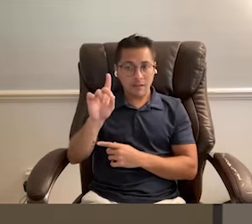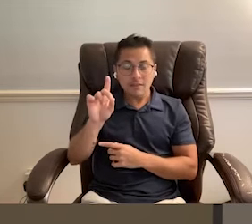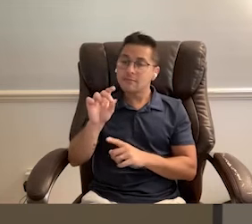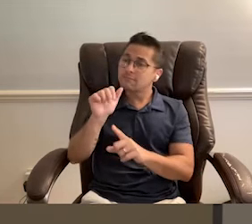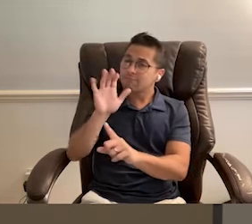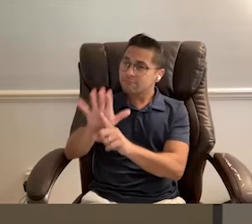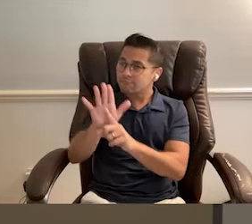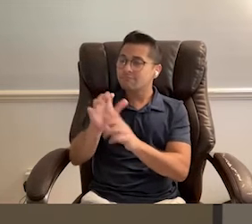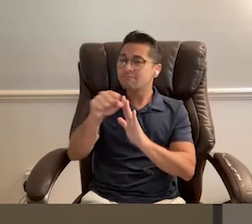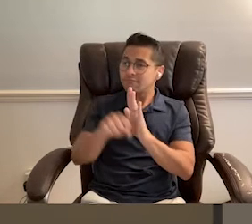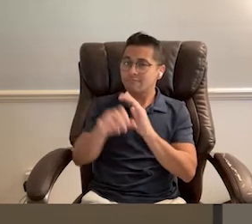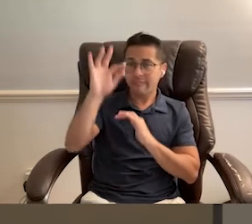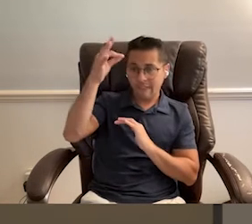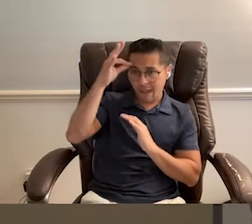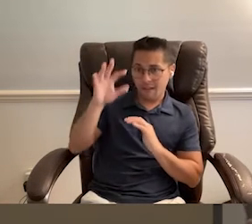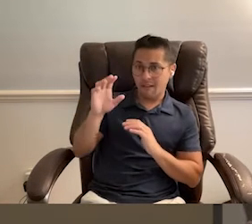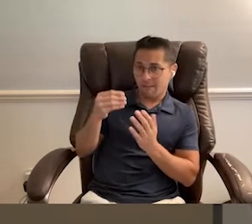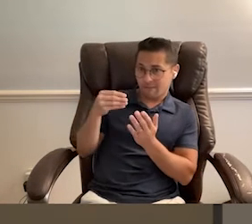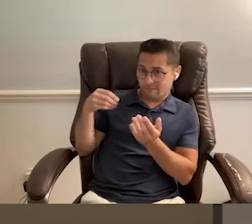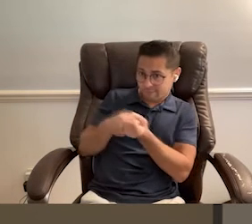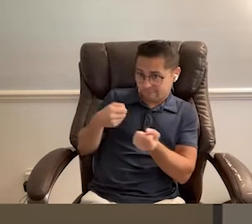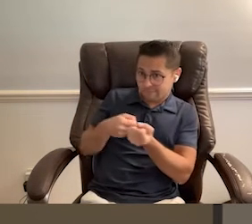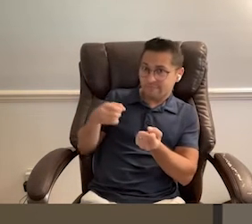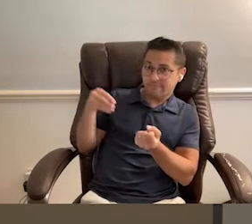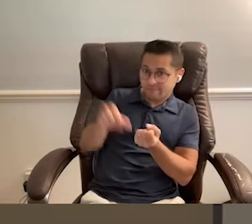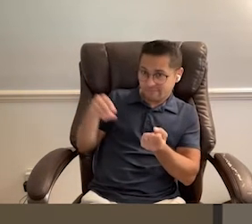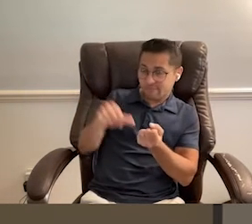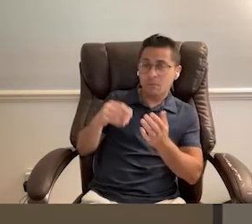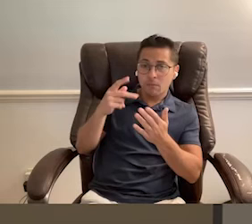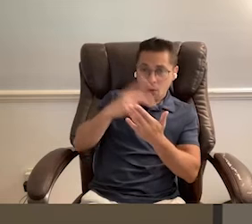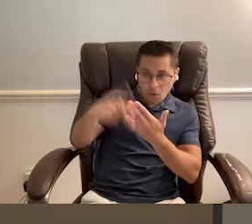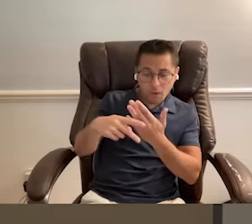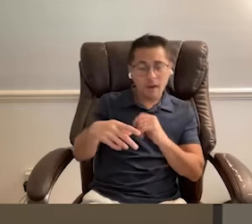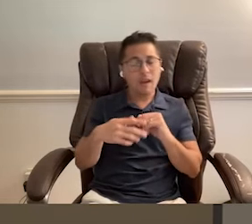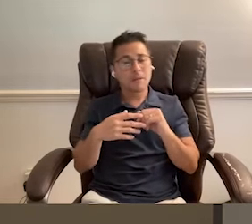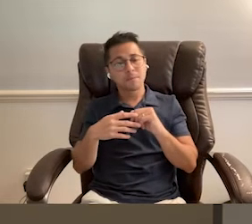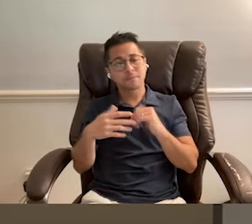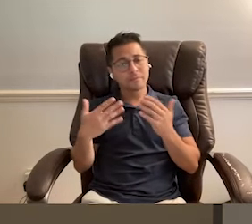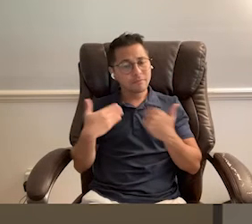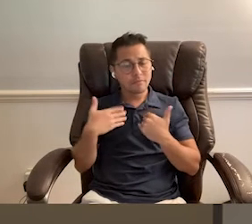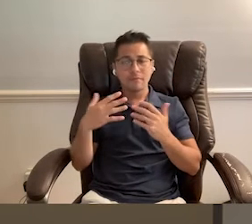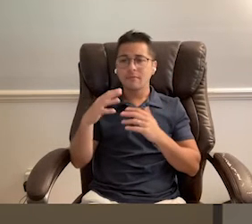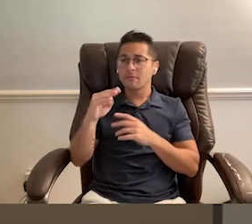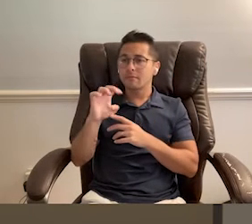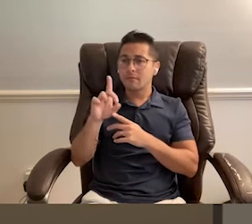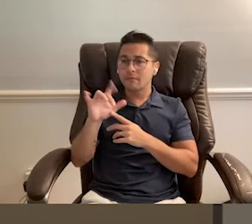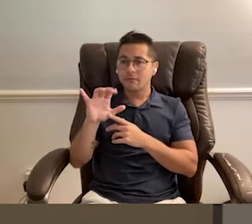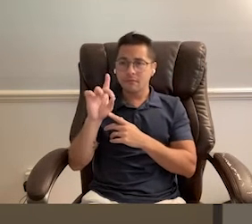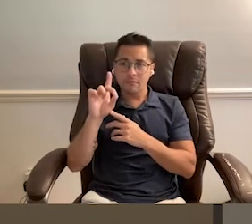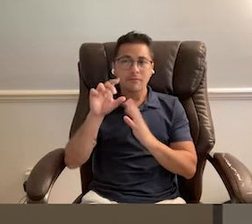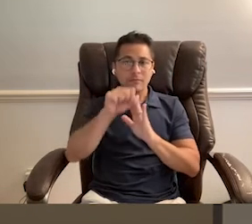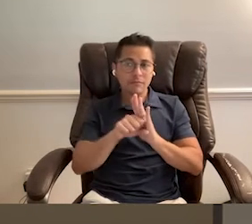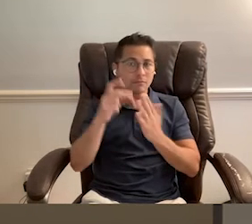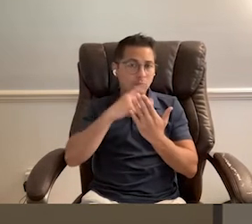federally funded program. Usually the state runs it. There's a match with feds. There's a Medicaid state program that pays for a very